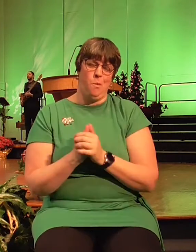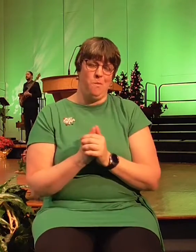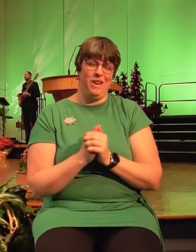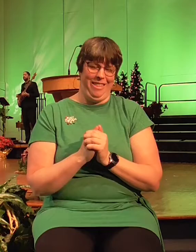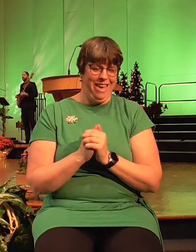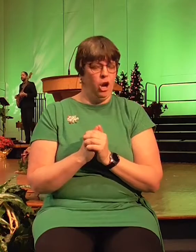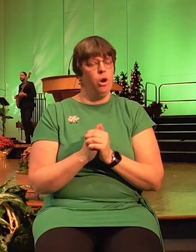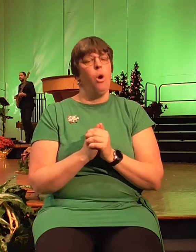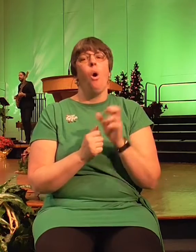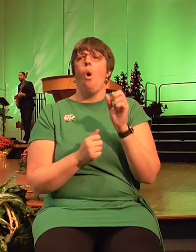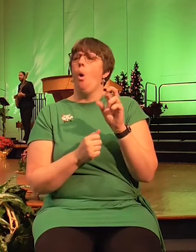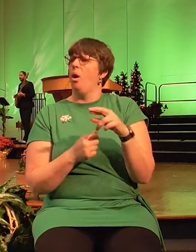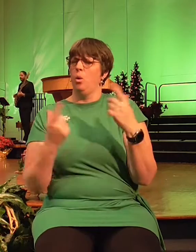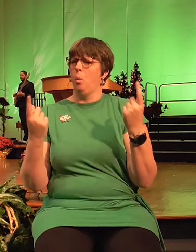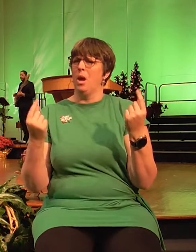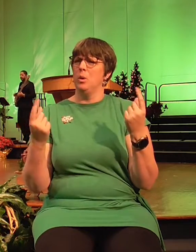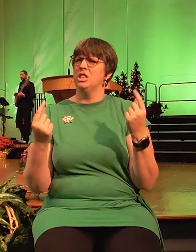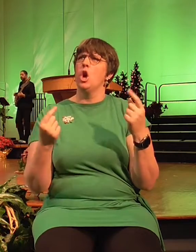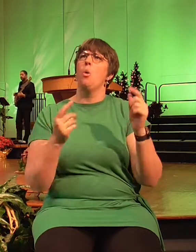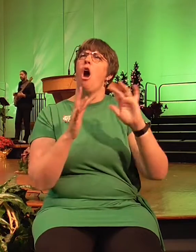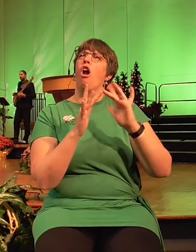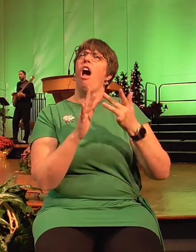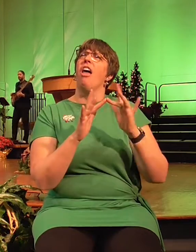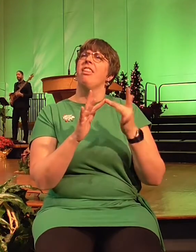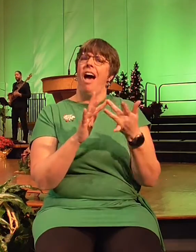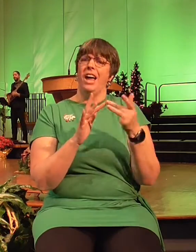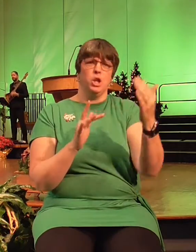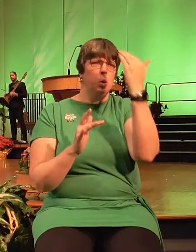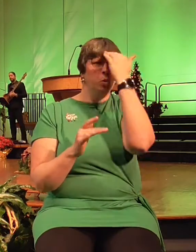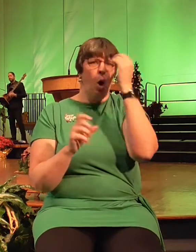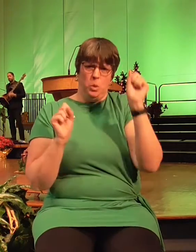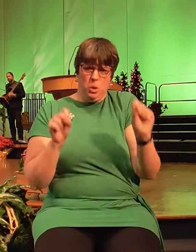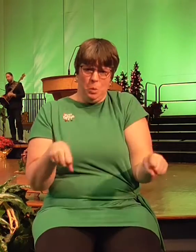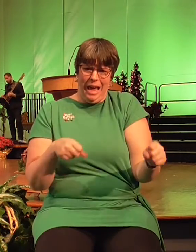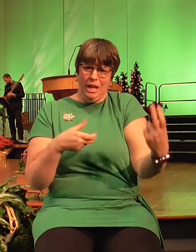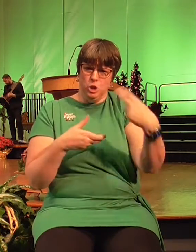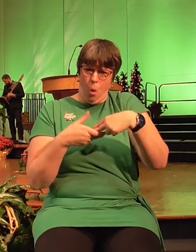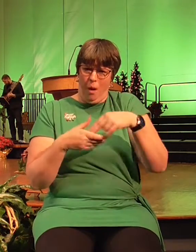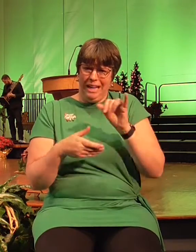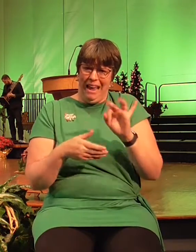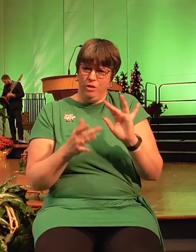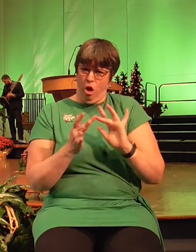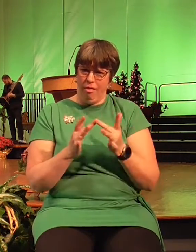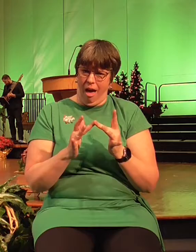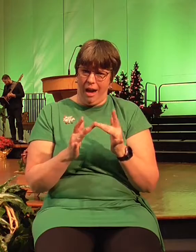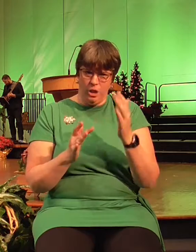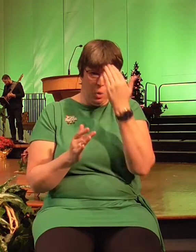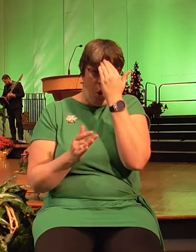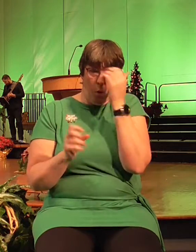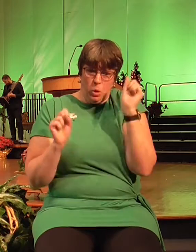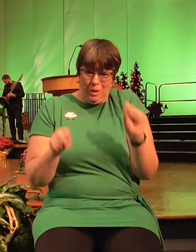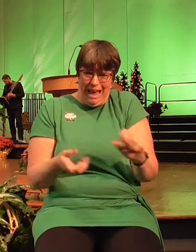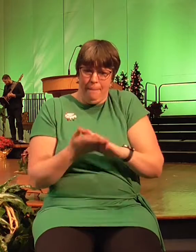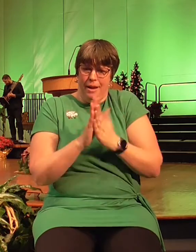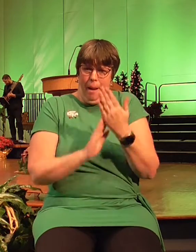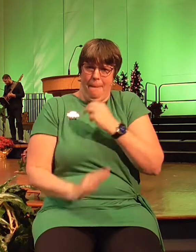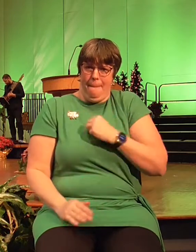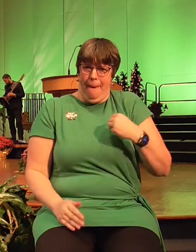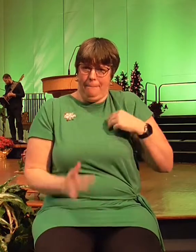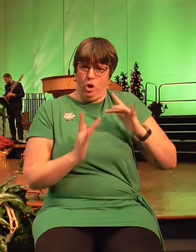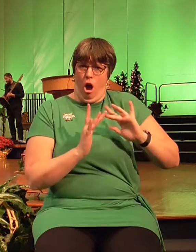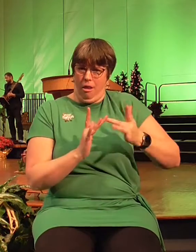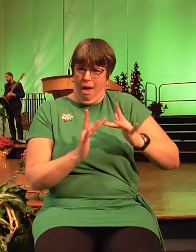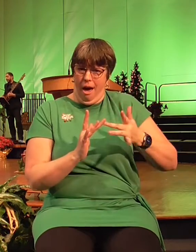also what do we do? Our online folks, you can join if you're online. Yeah. Just know that you can become a member of Mile